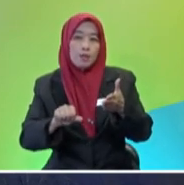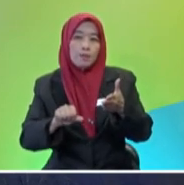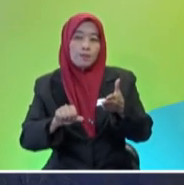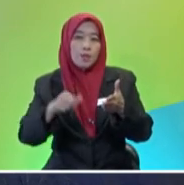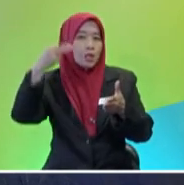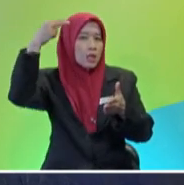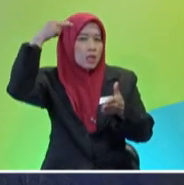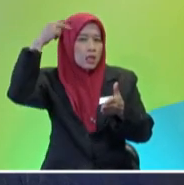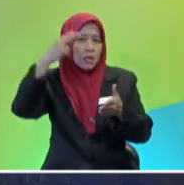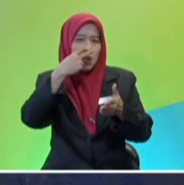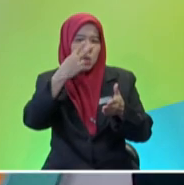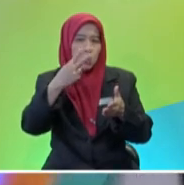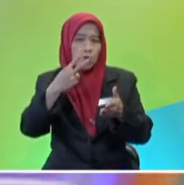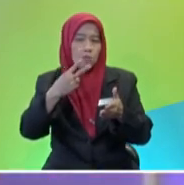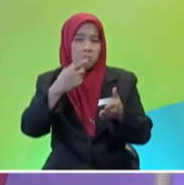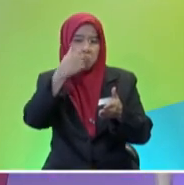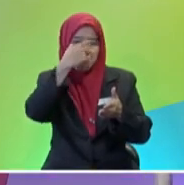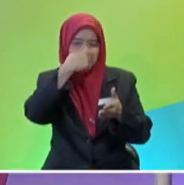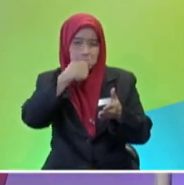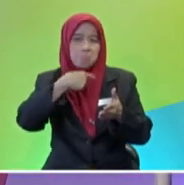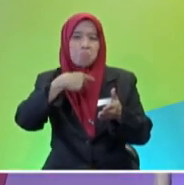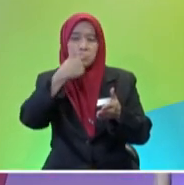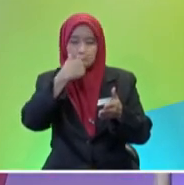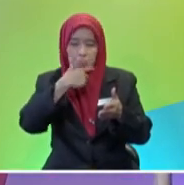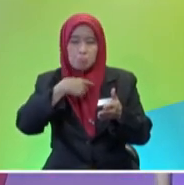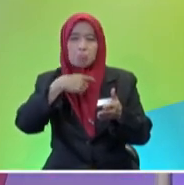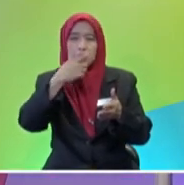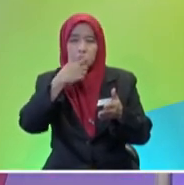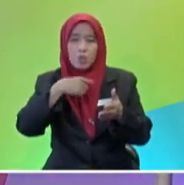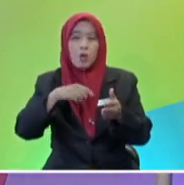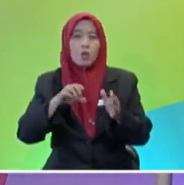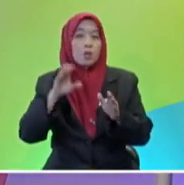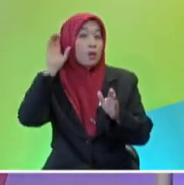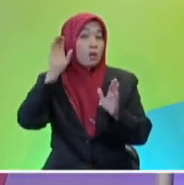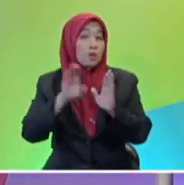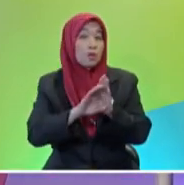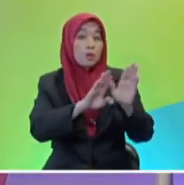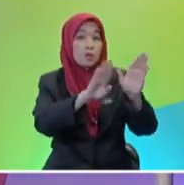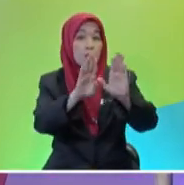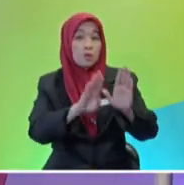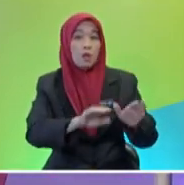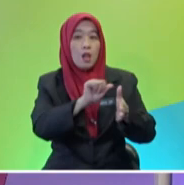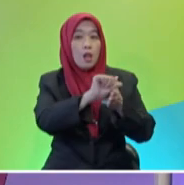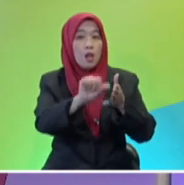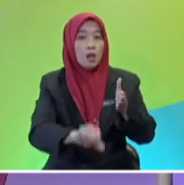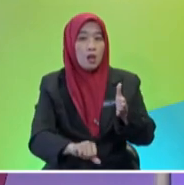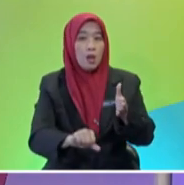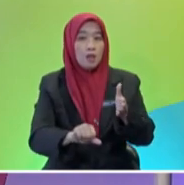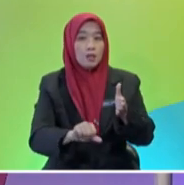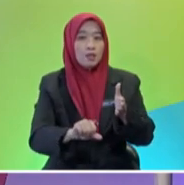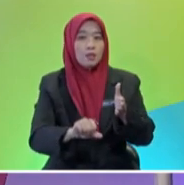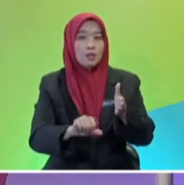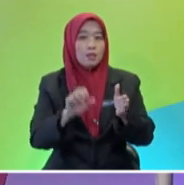He looks a bit sad. Sad. So it goes. It goes in the last column.